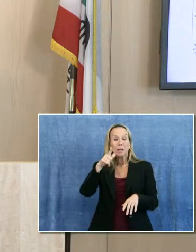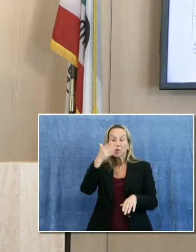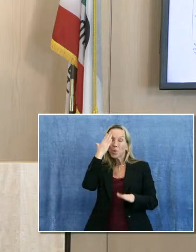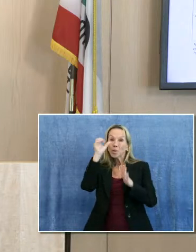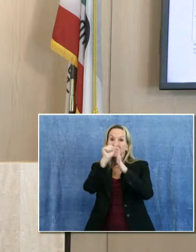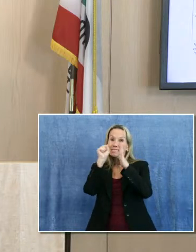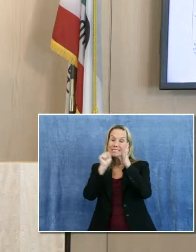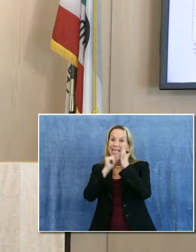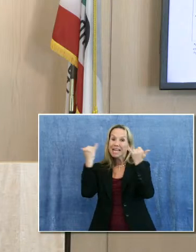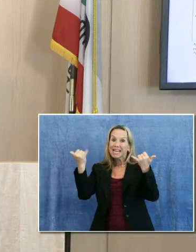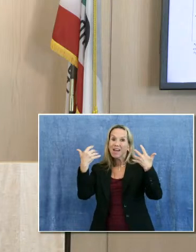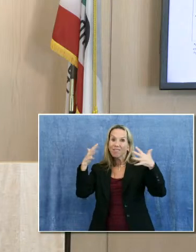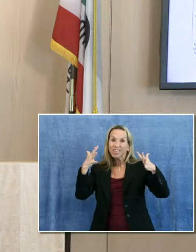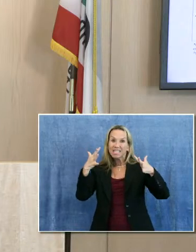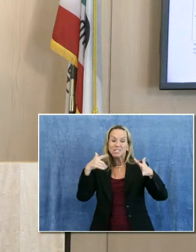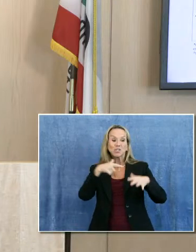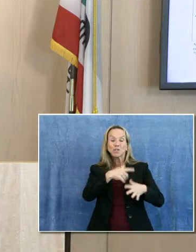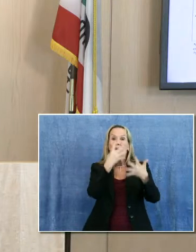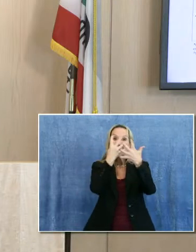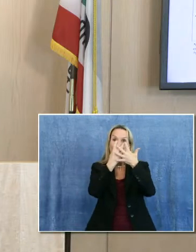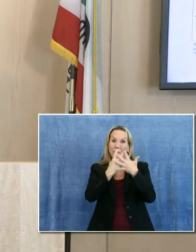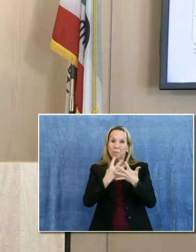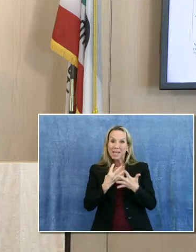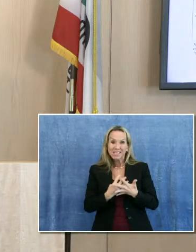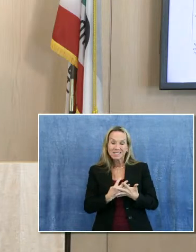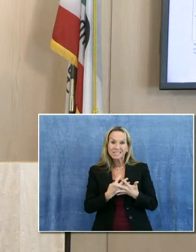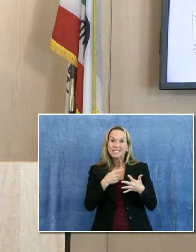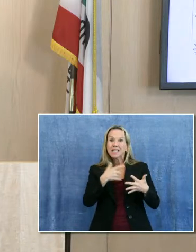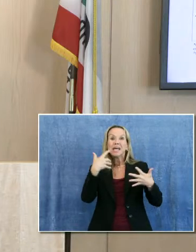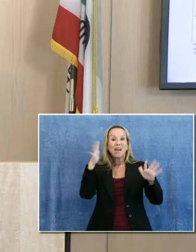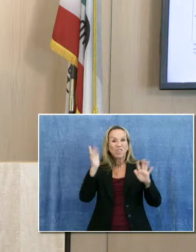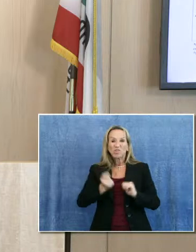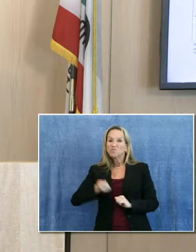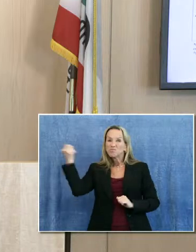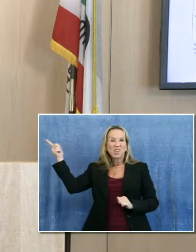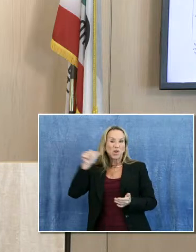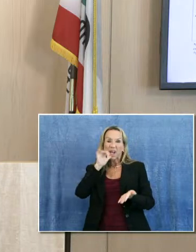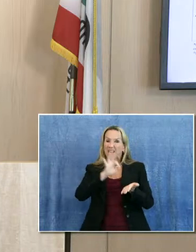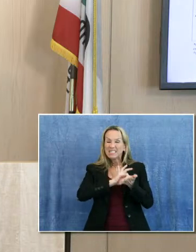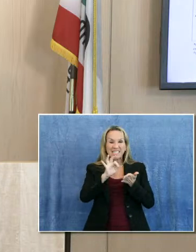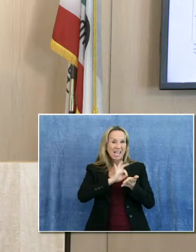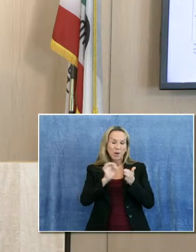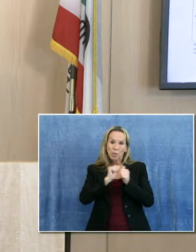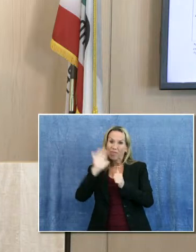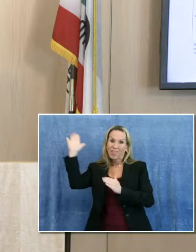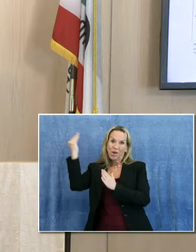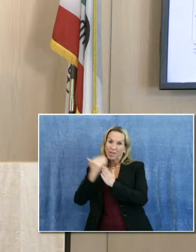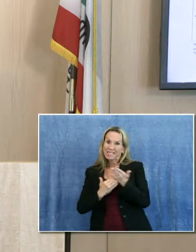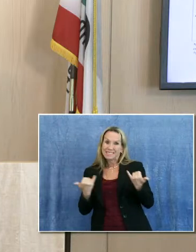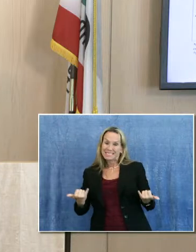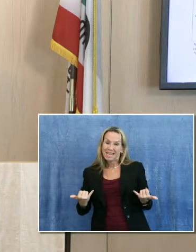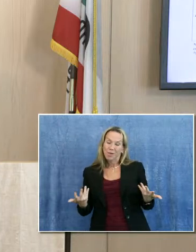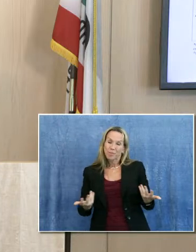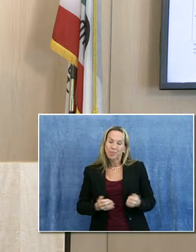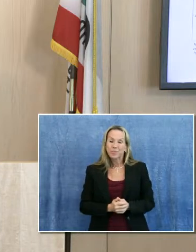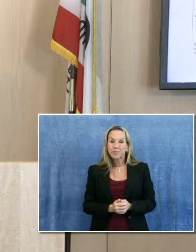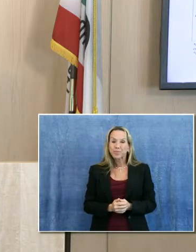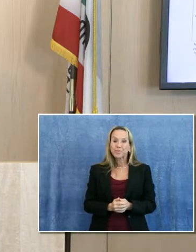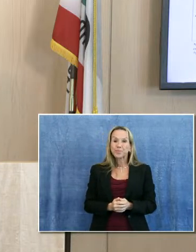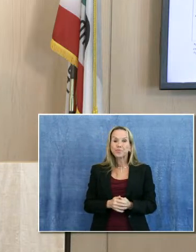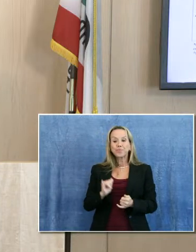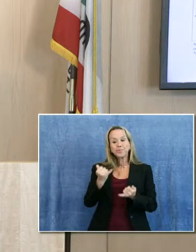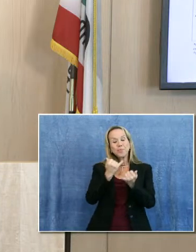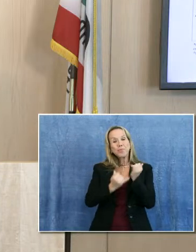inmates or individuals from correctional facilities from their list. Now, for the past 2 weeks,